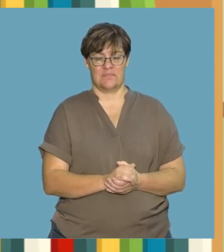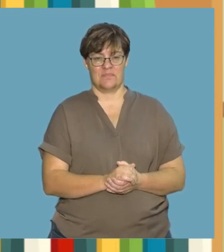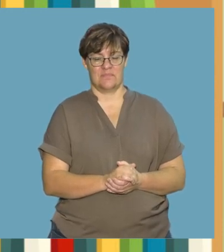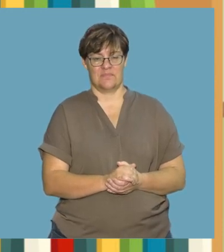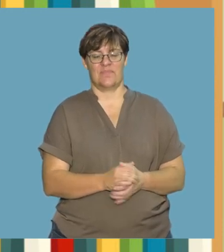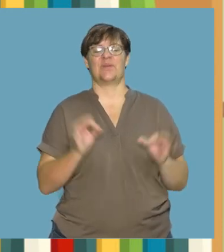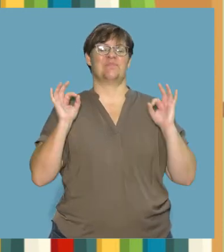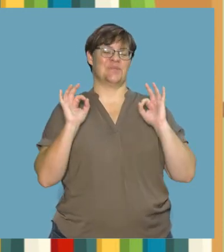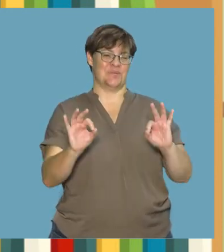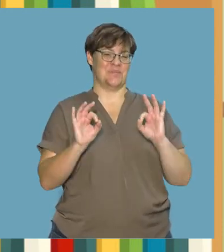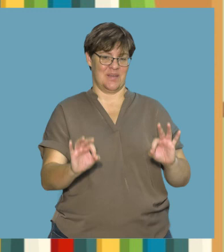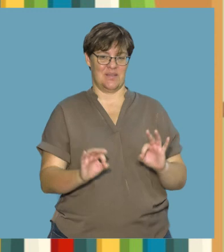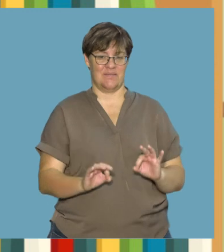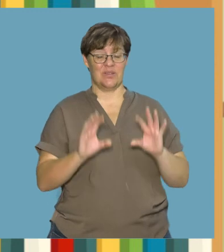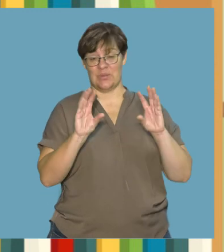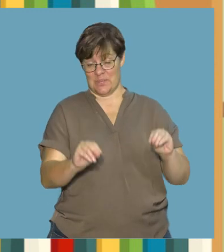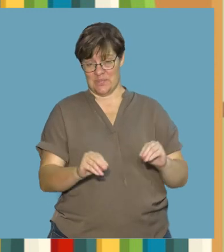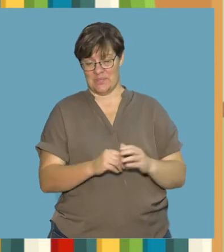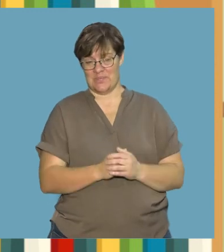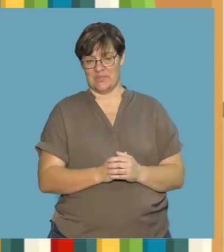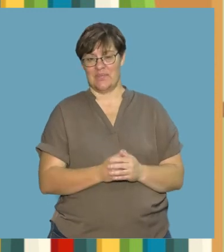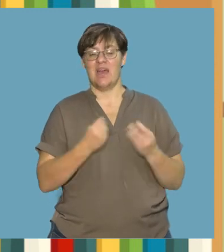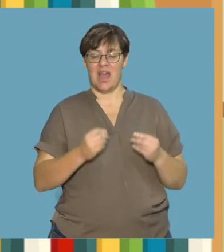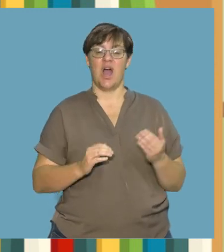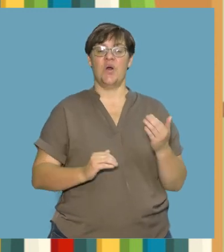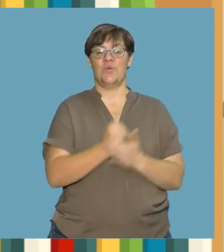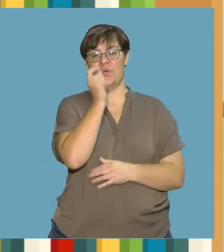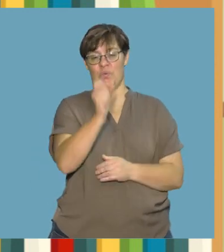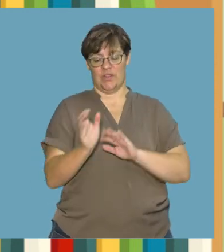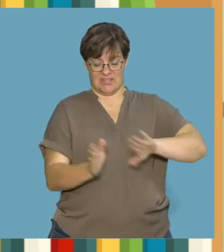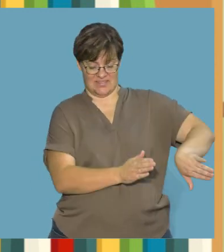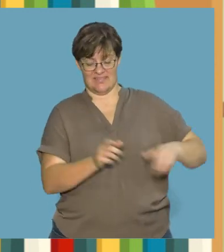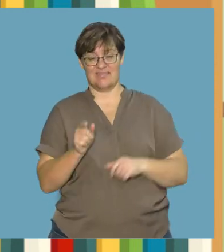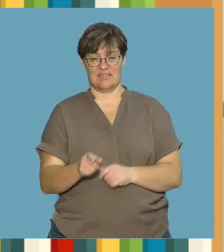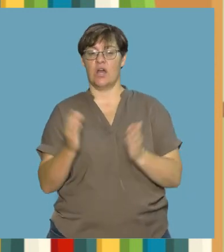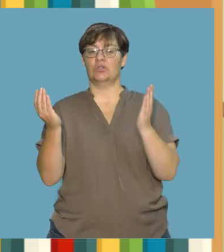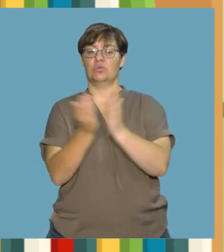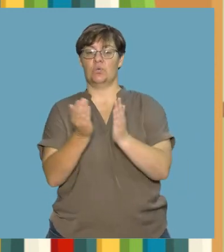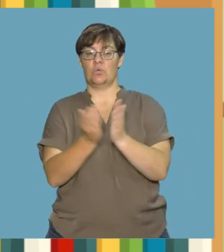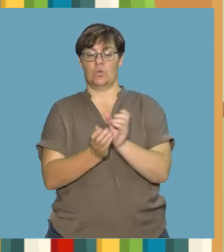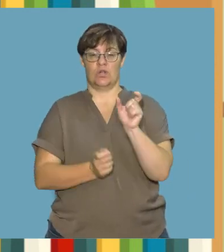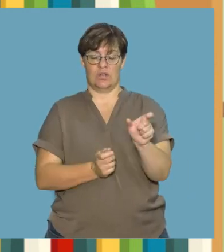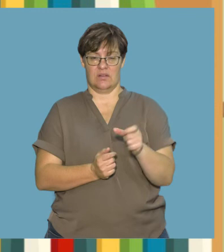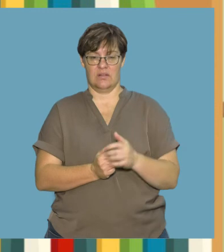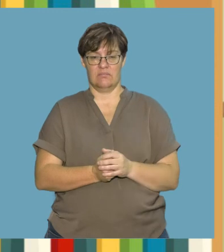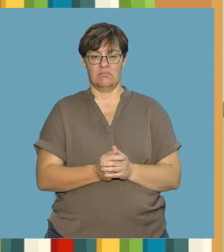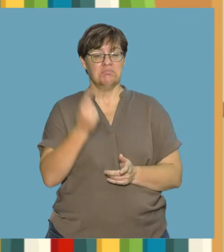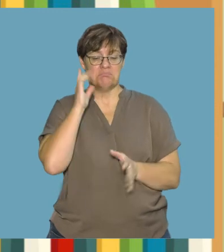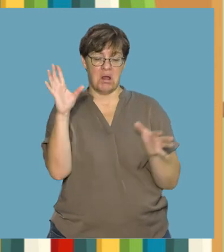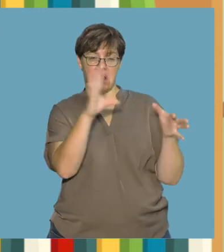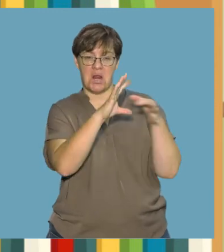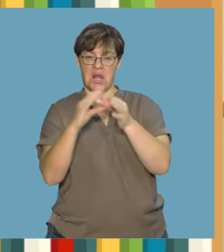Super! Stop. Here's a new word. School. Think of words that are linked to